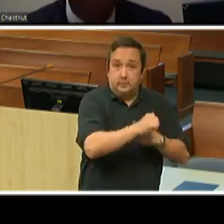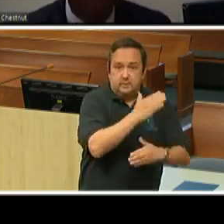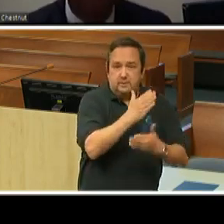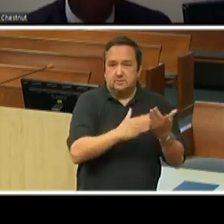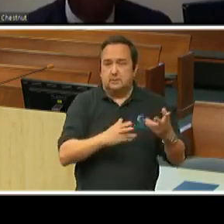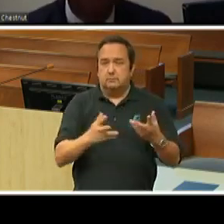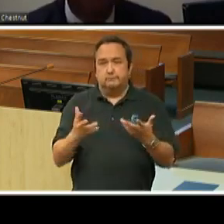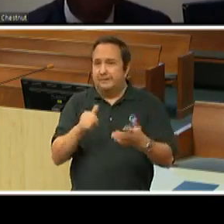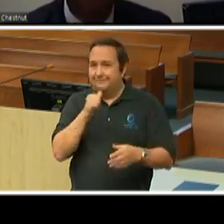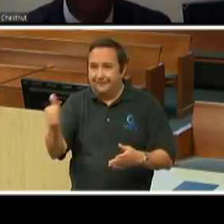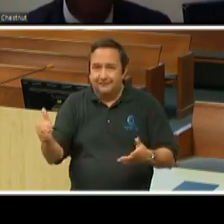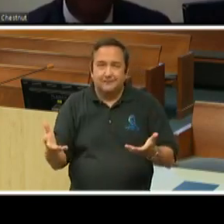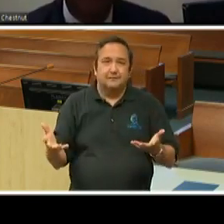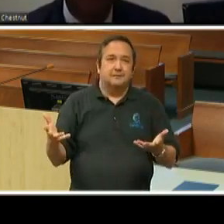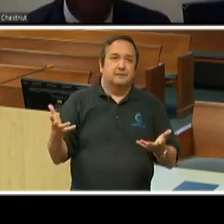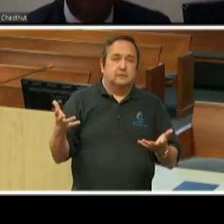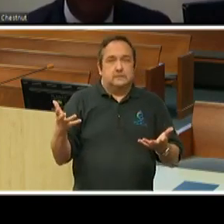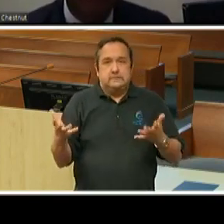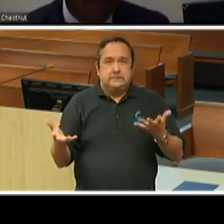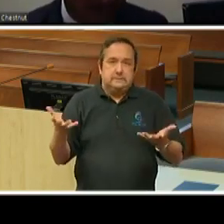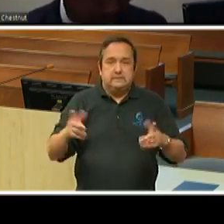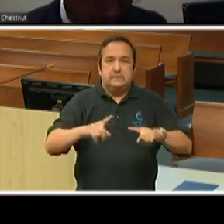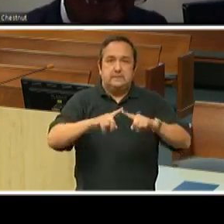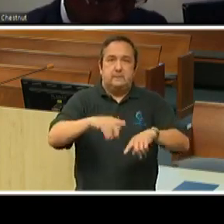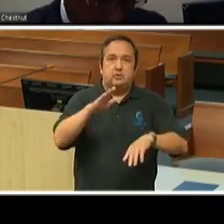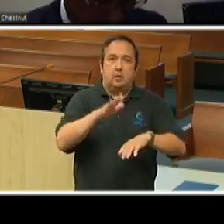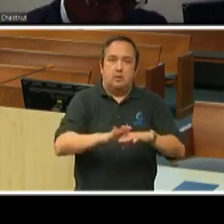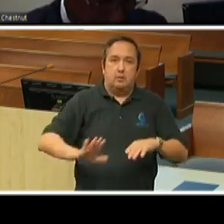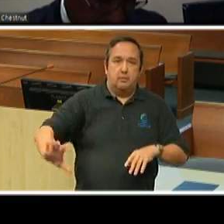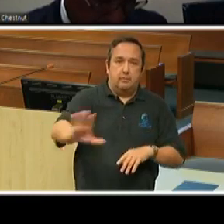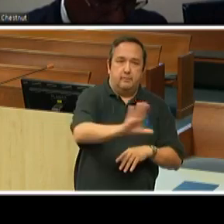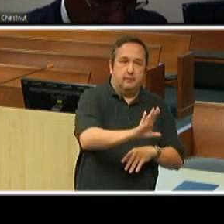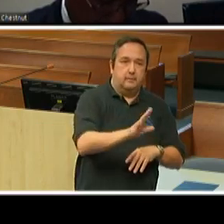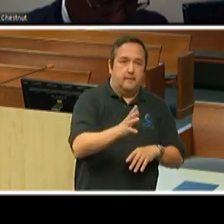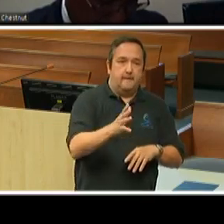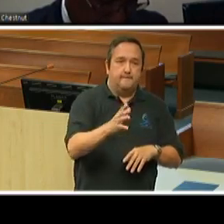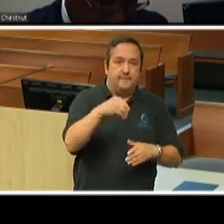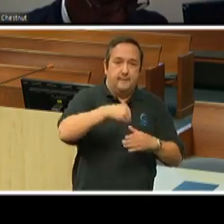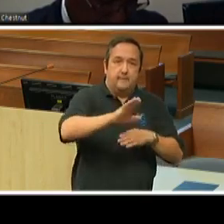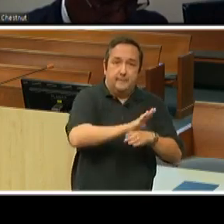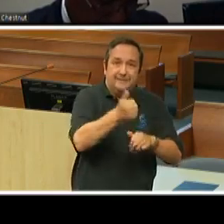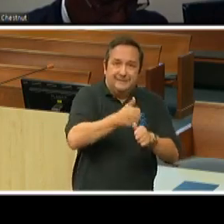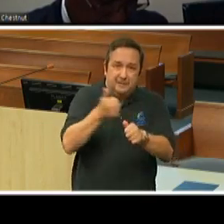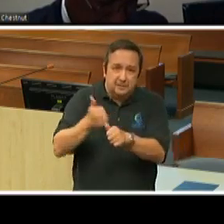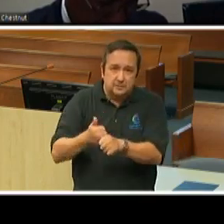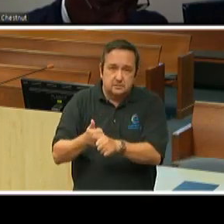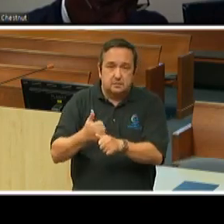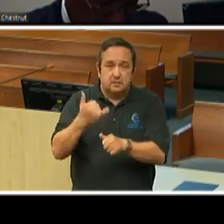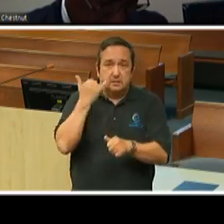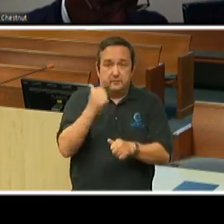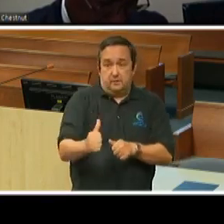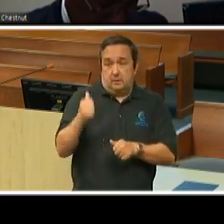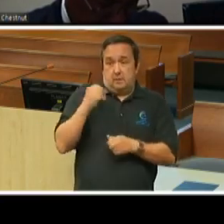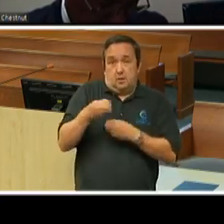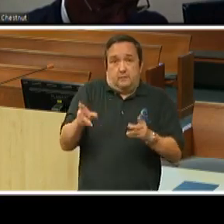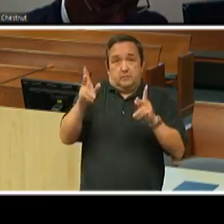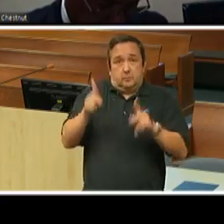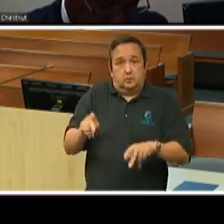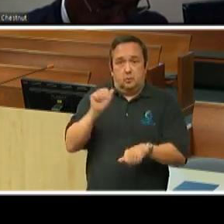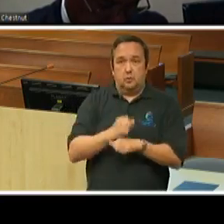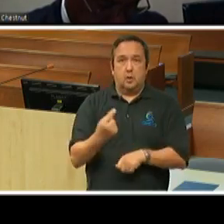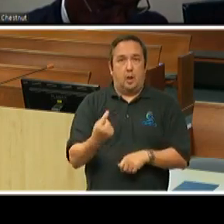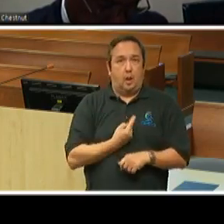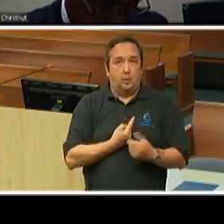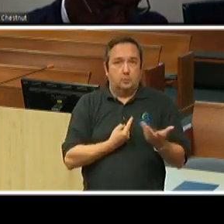which aren't. And so it even depends upon the role within the business. If you're a back office person and you work